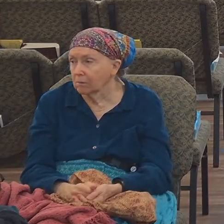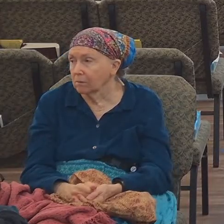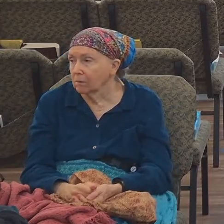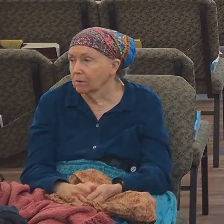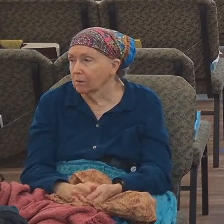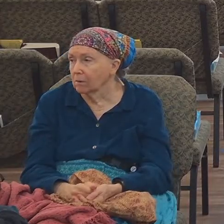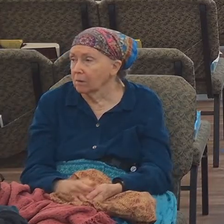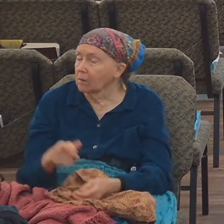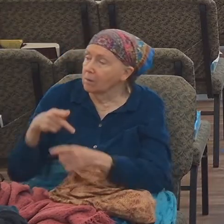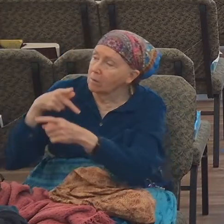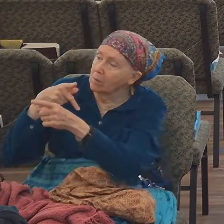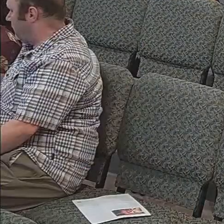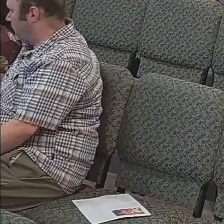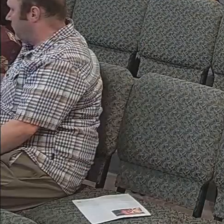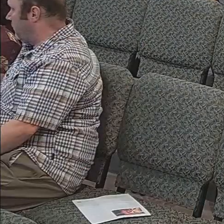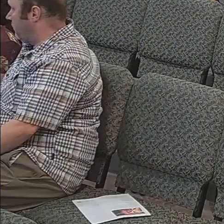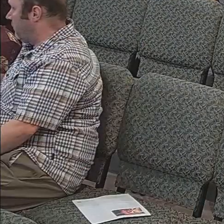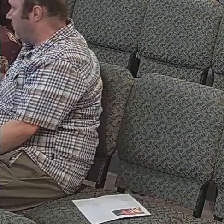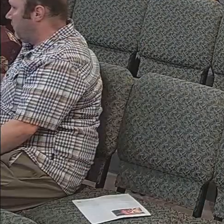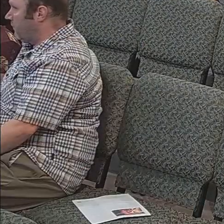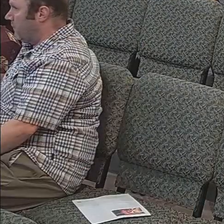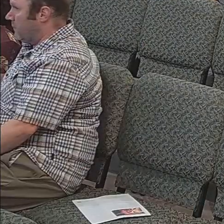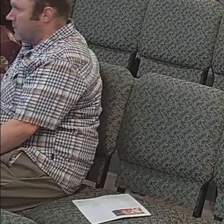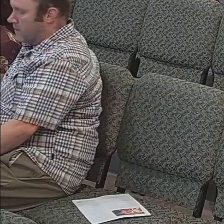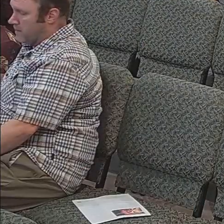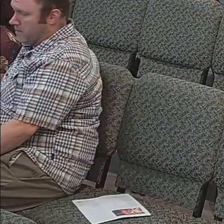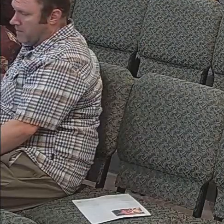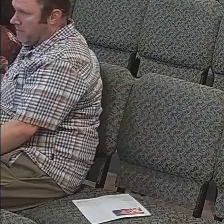quite correct what John said about the